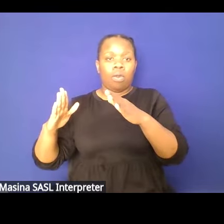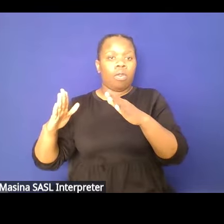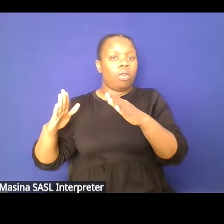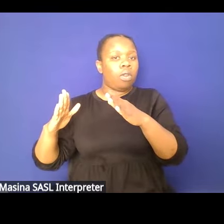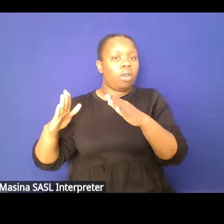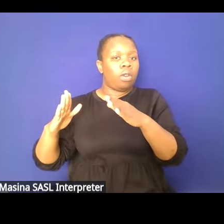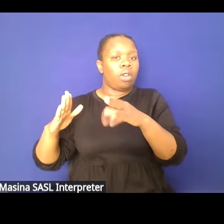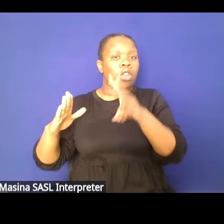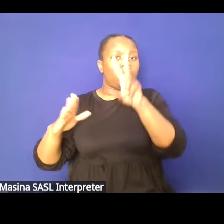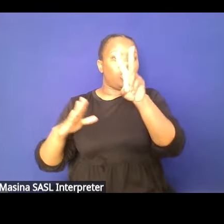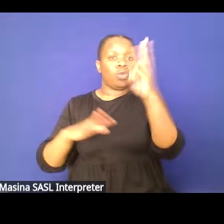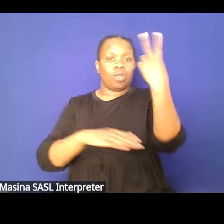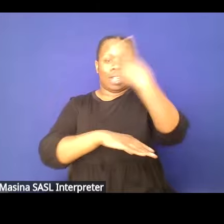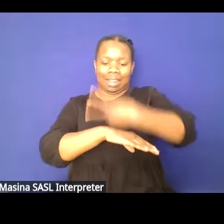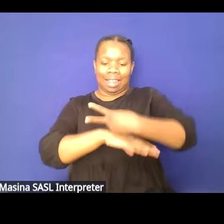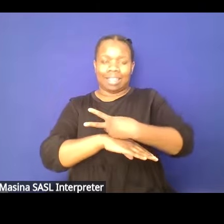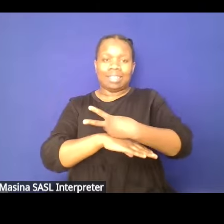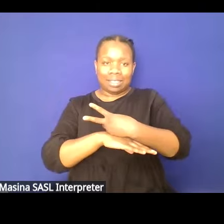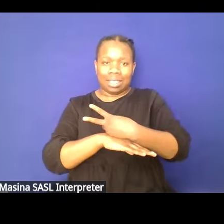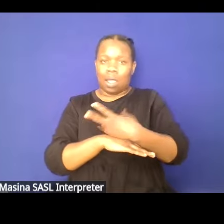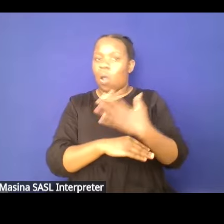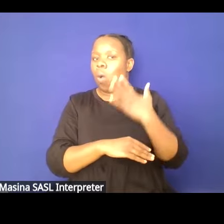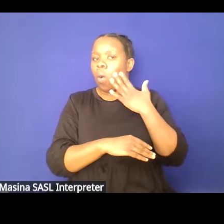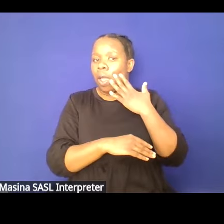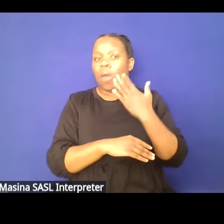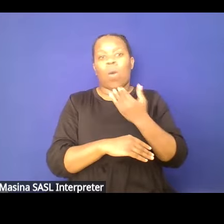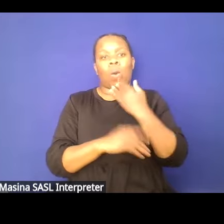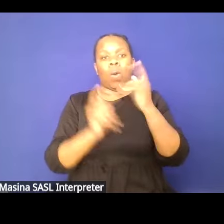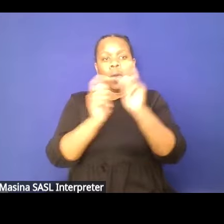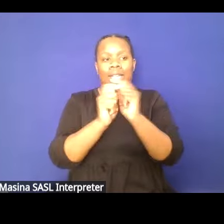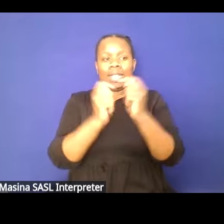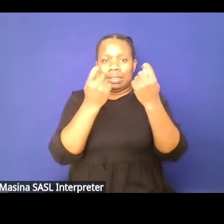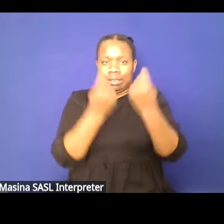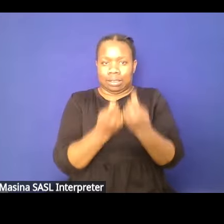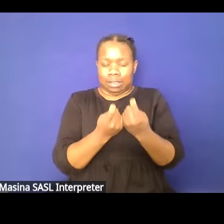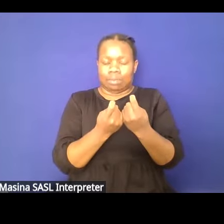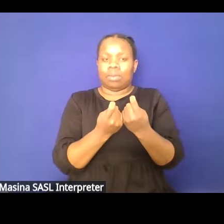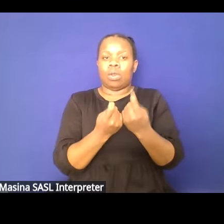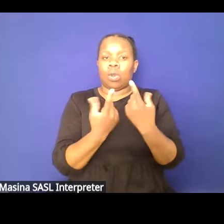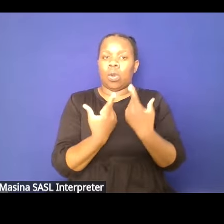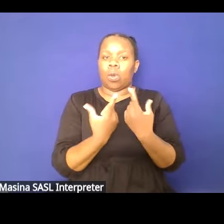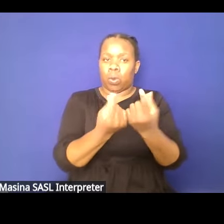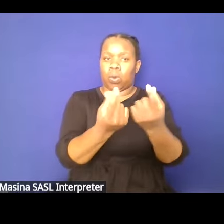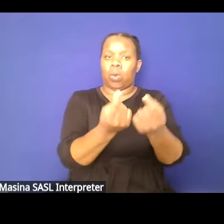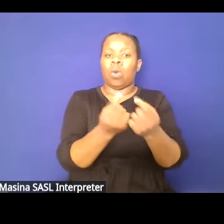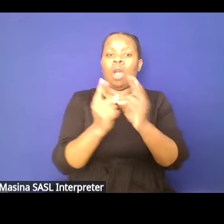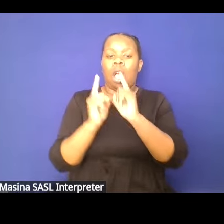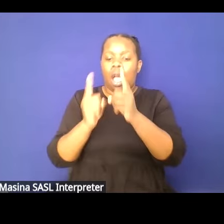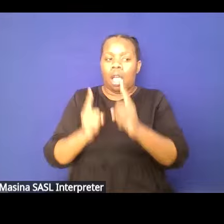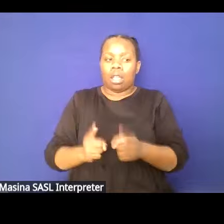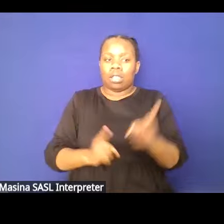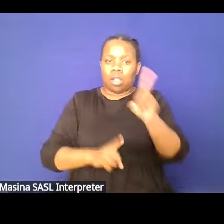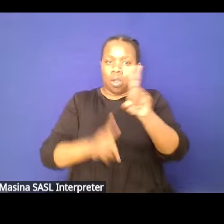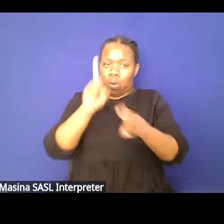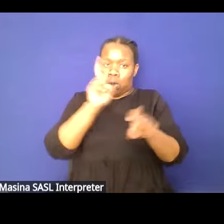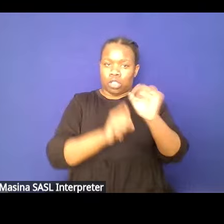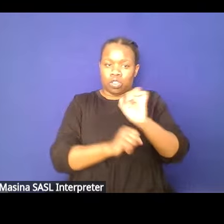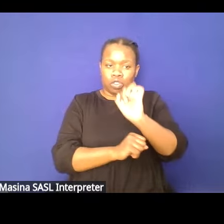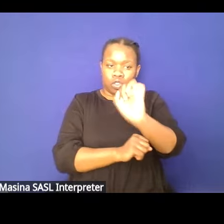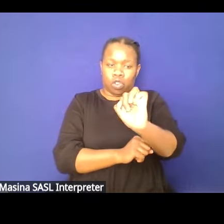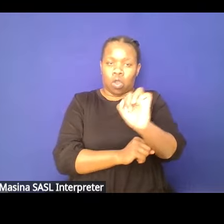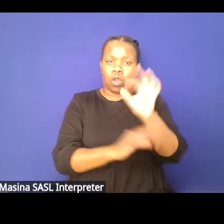2 days, where our team will then obviously route your questions to our